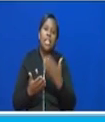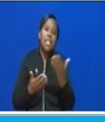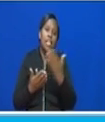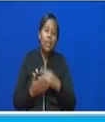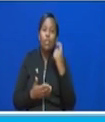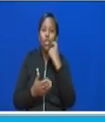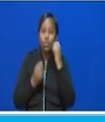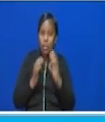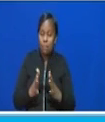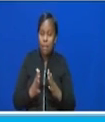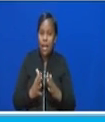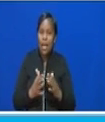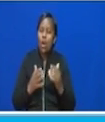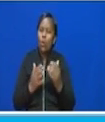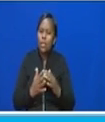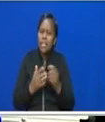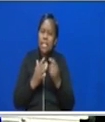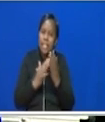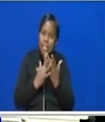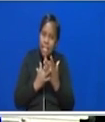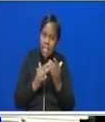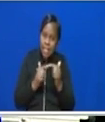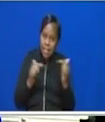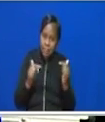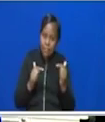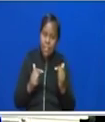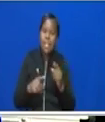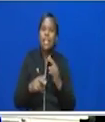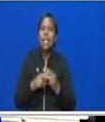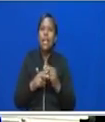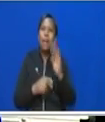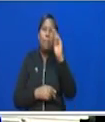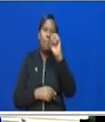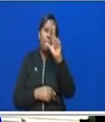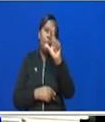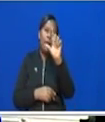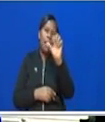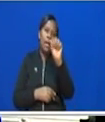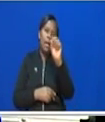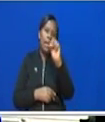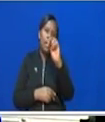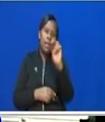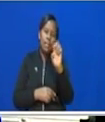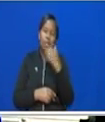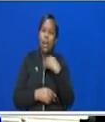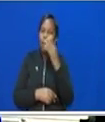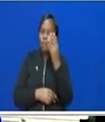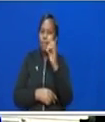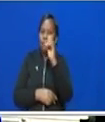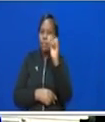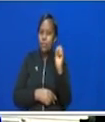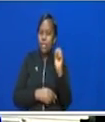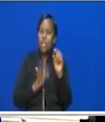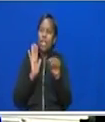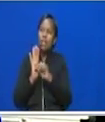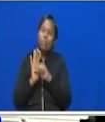shopkeeper. The difference is what we call the balance. So we have 50 shillings, take away